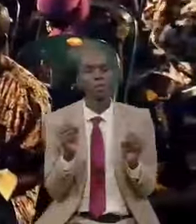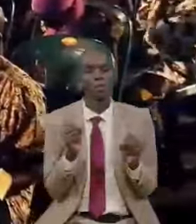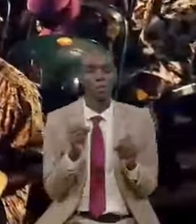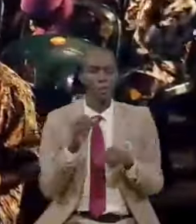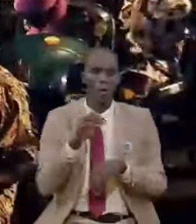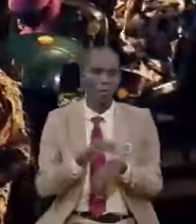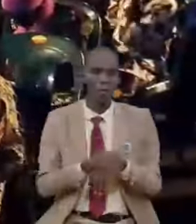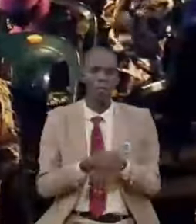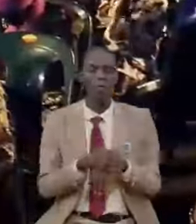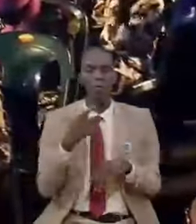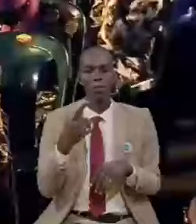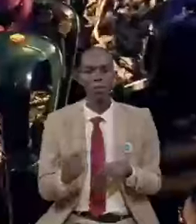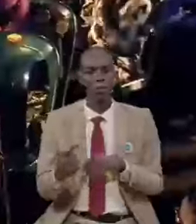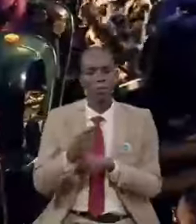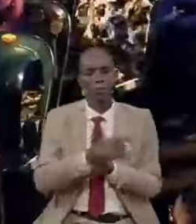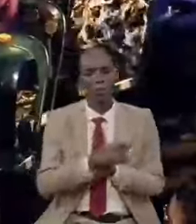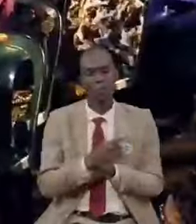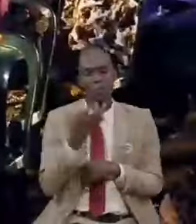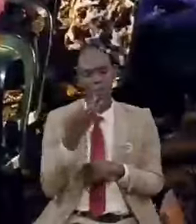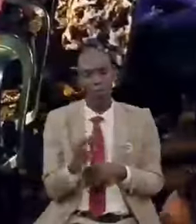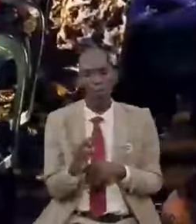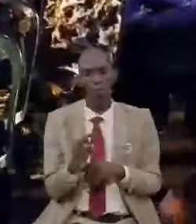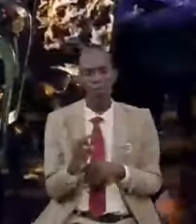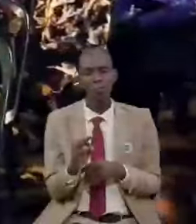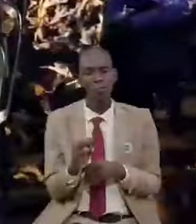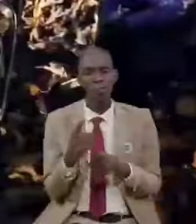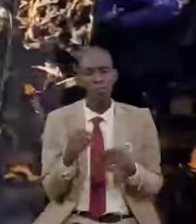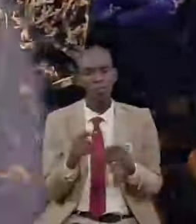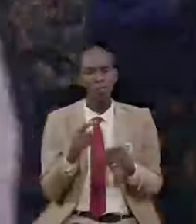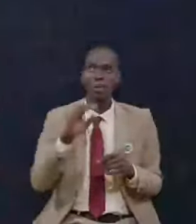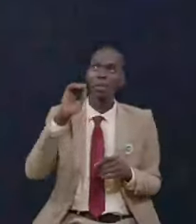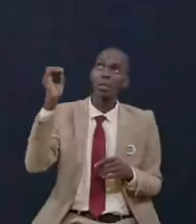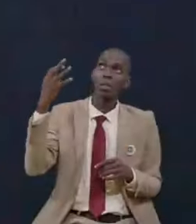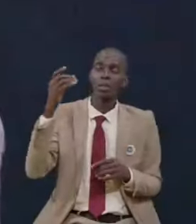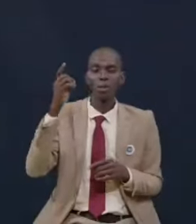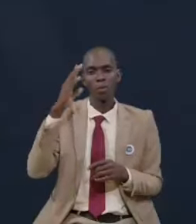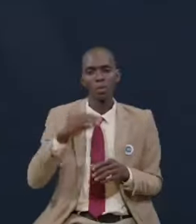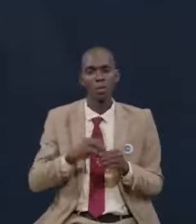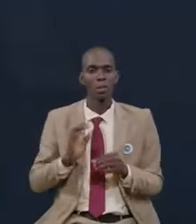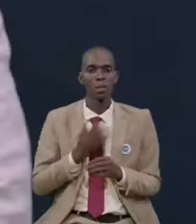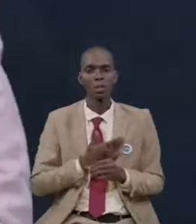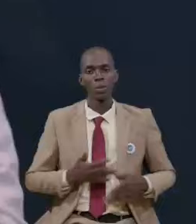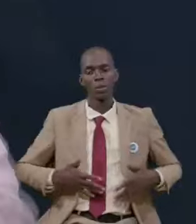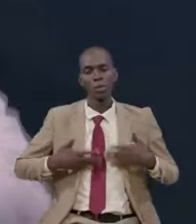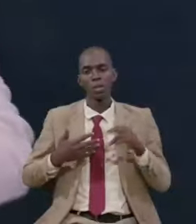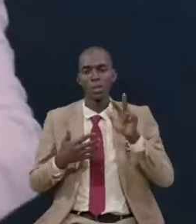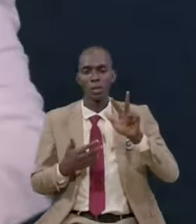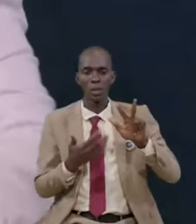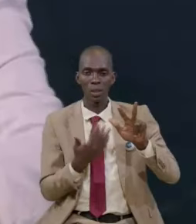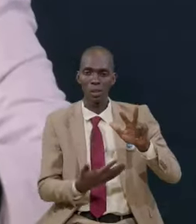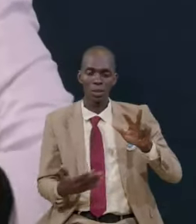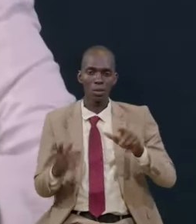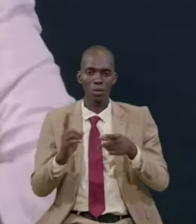of the grace of God in our lives. There are three things we're looking at tonight as we look at